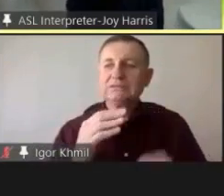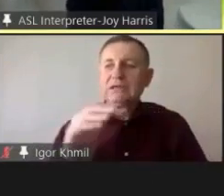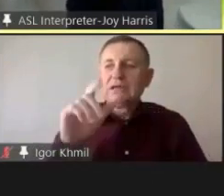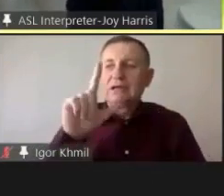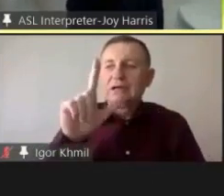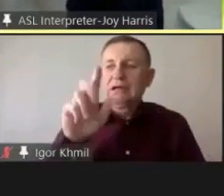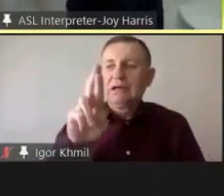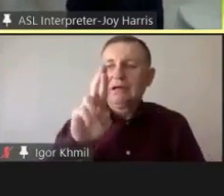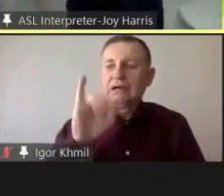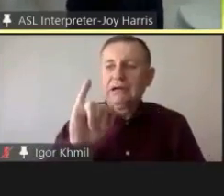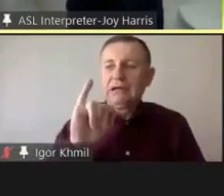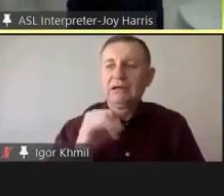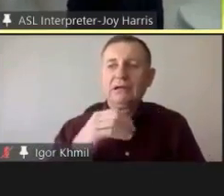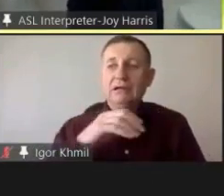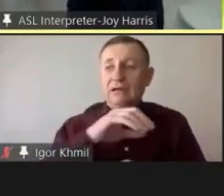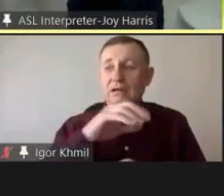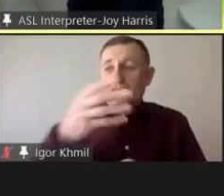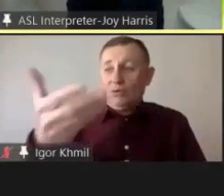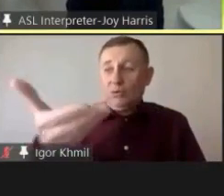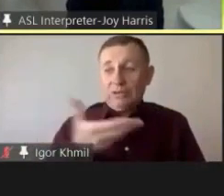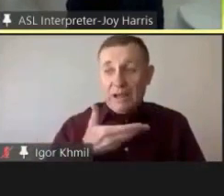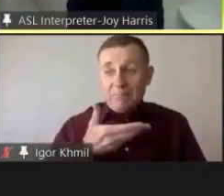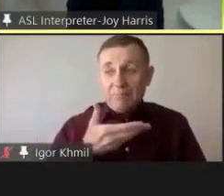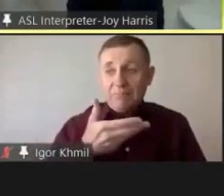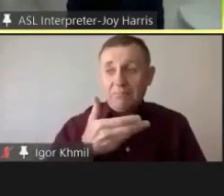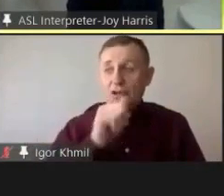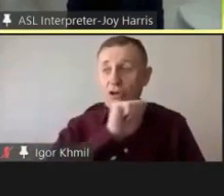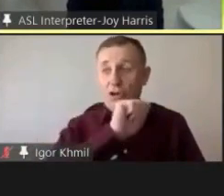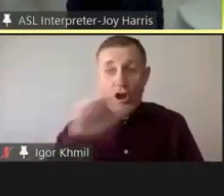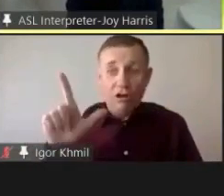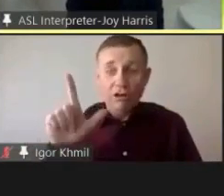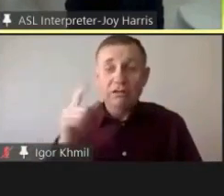community at LRI.